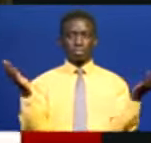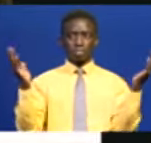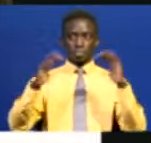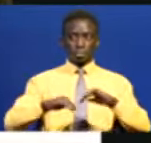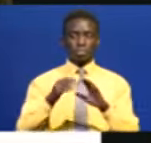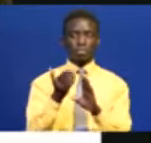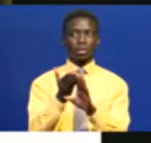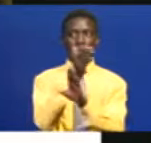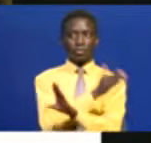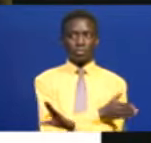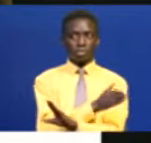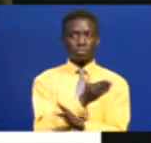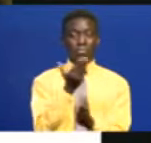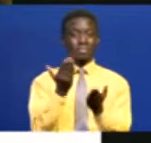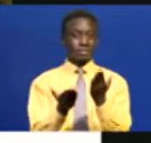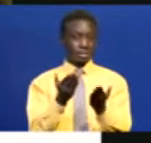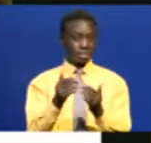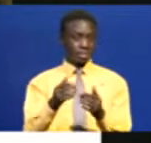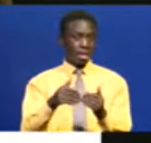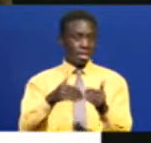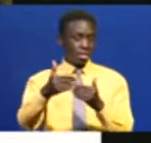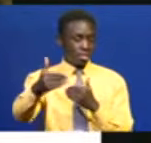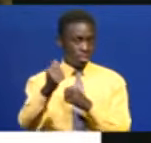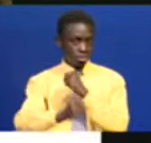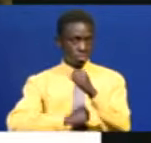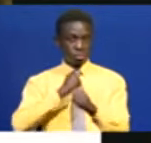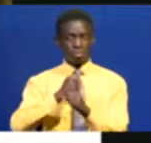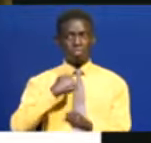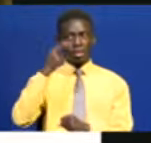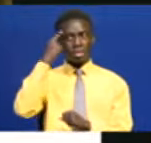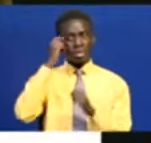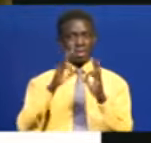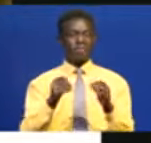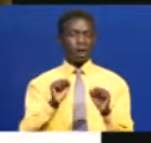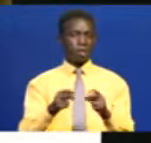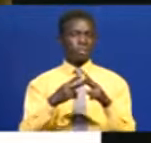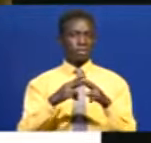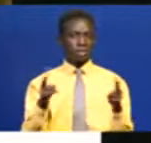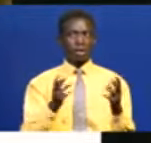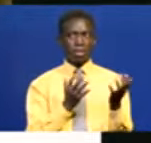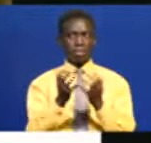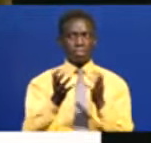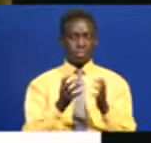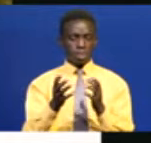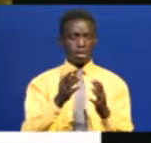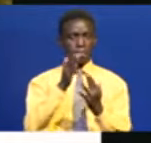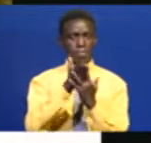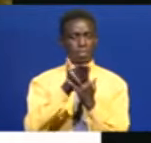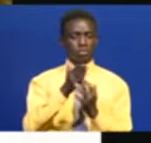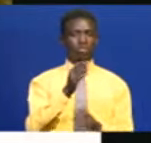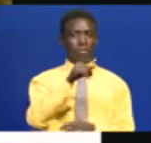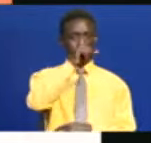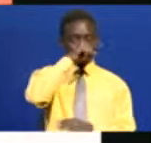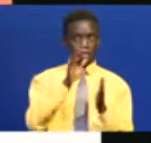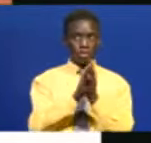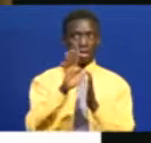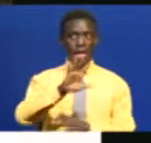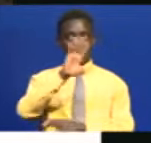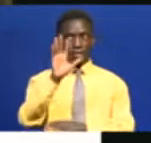before 12 years, I think that if I can start a business forum between Turkish and Africa, African